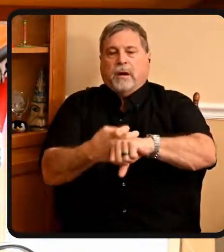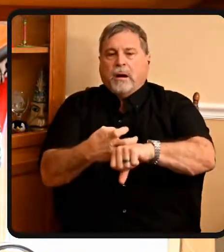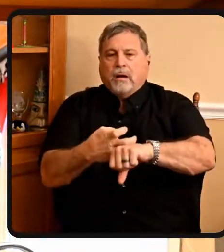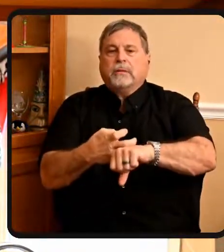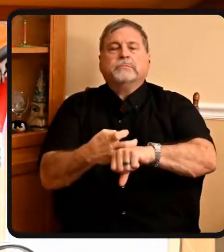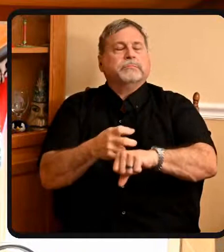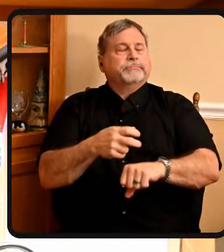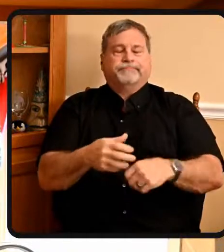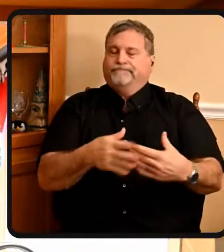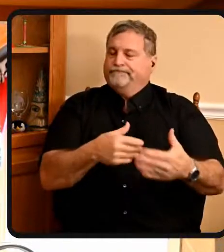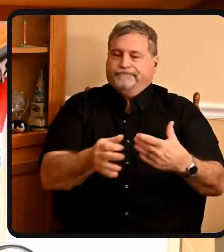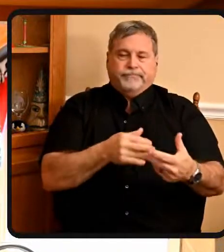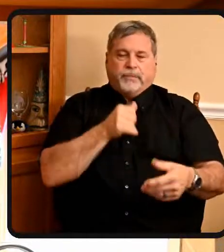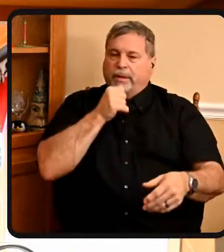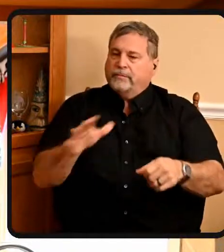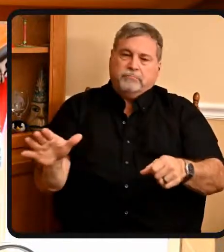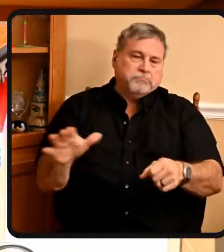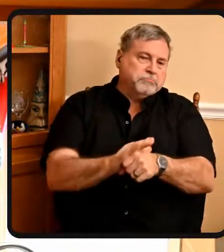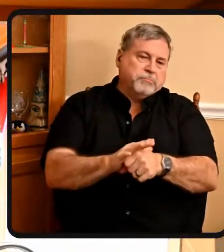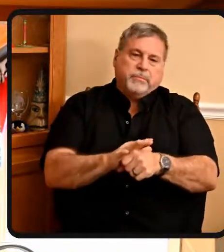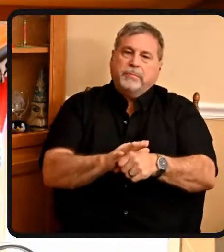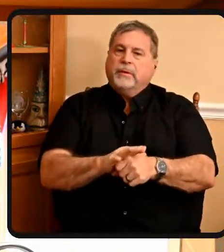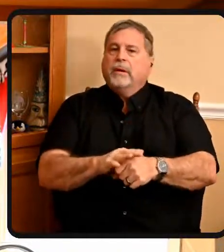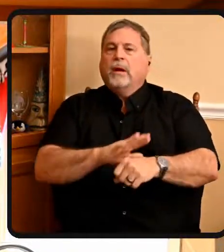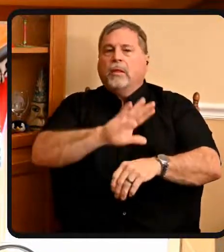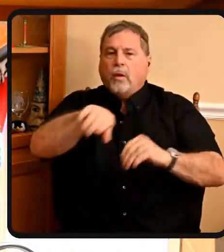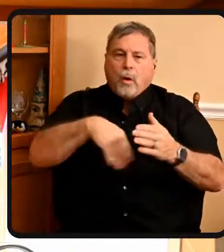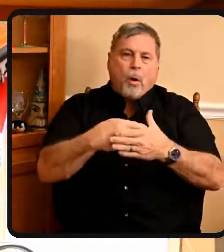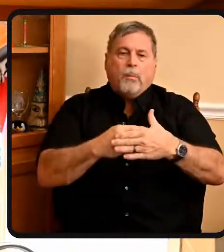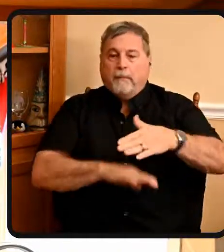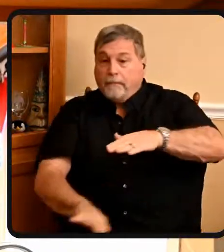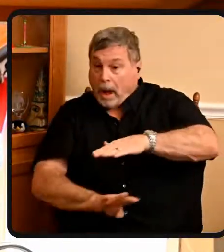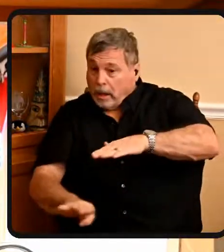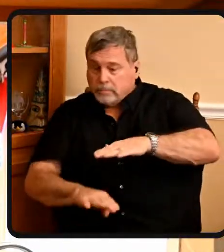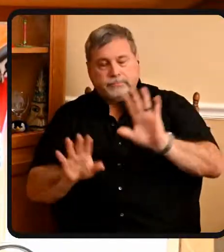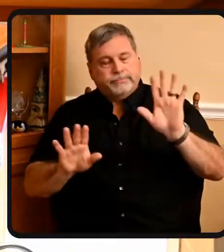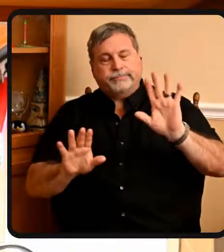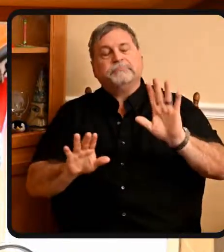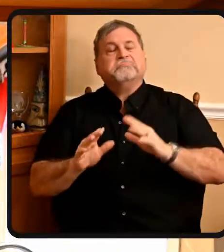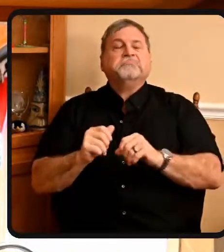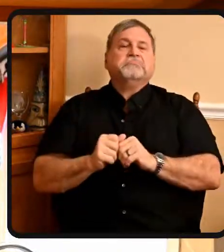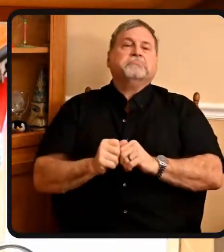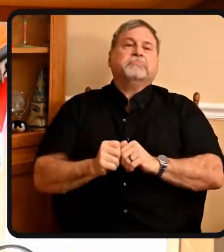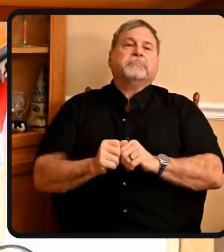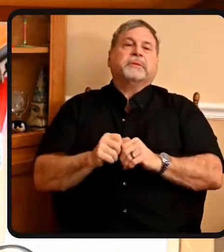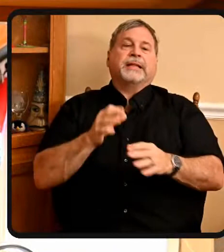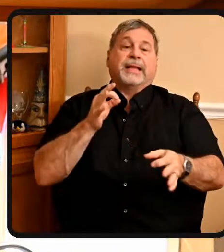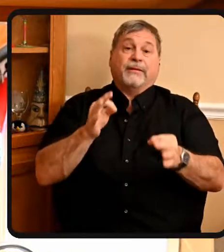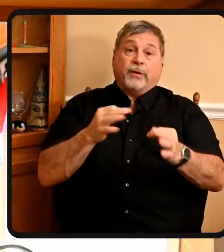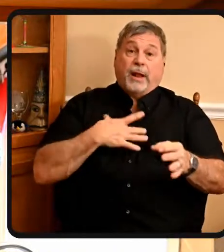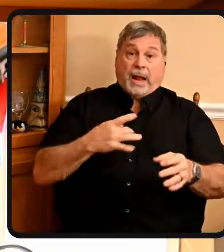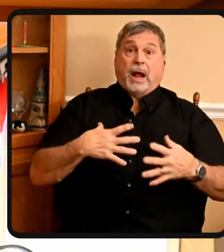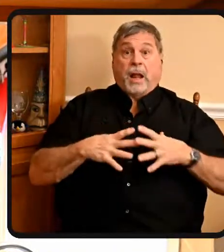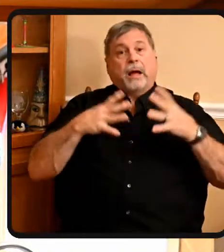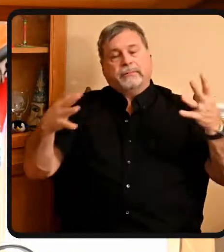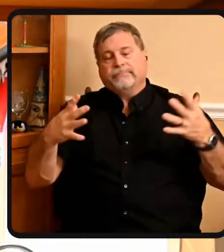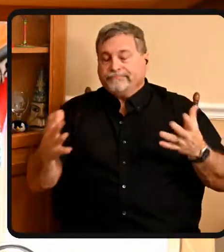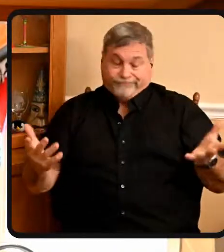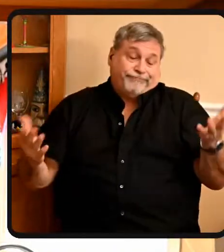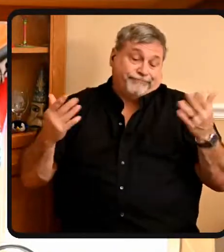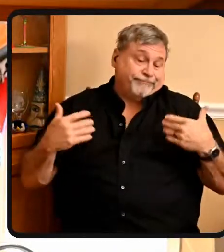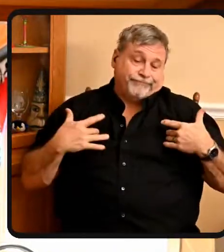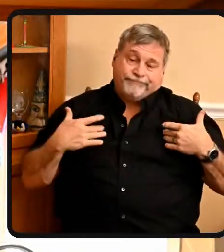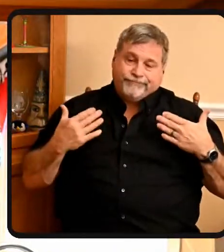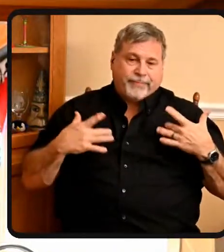have to cover the entire bottom. You can cover as much as you'd like. If you like a lot